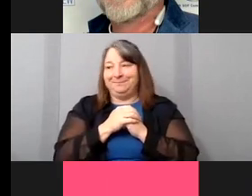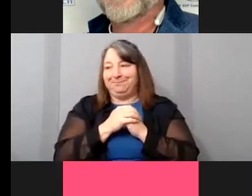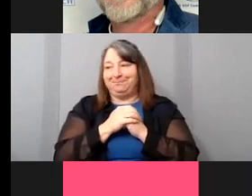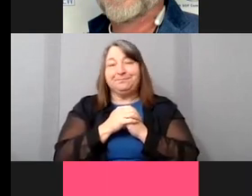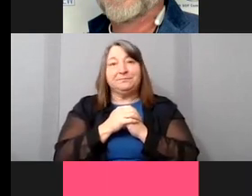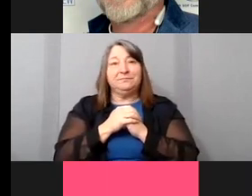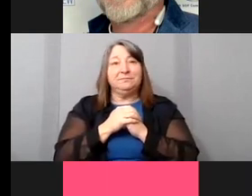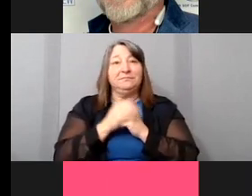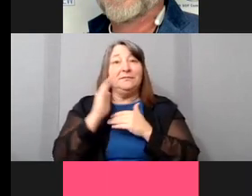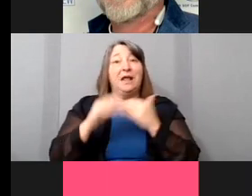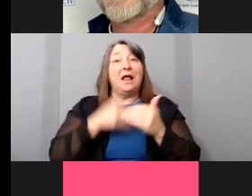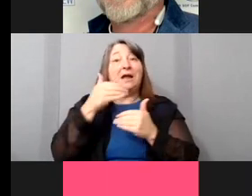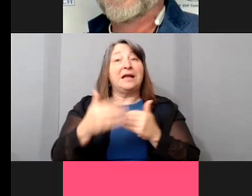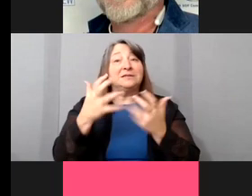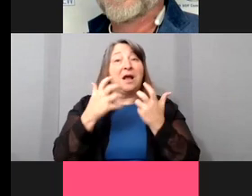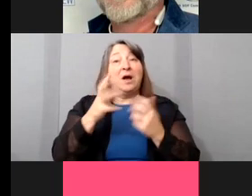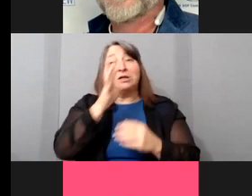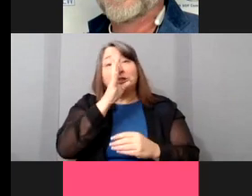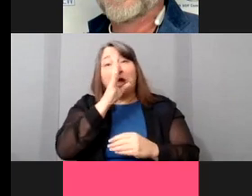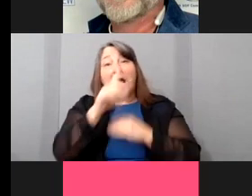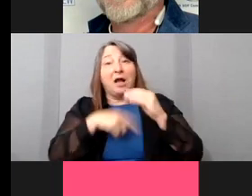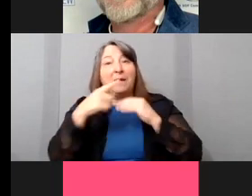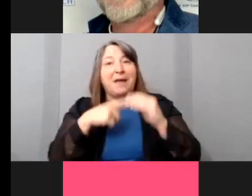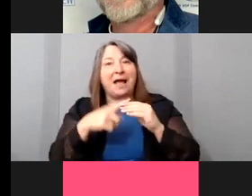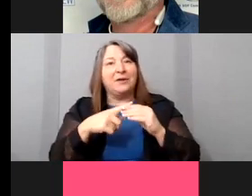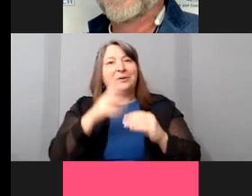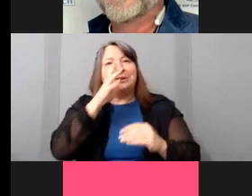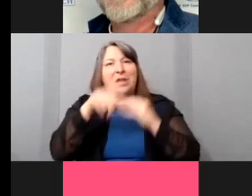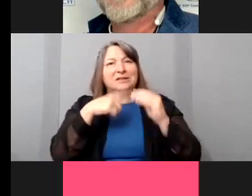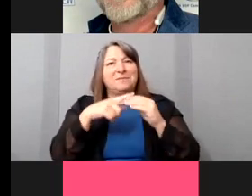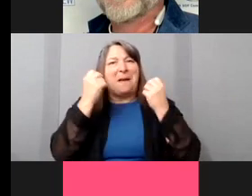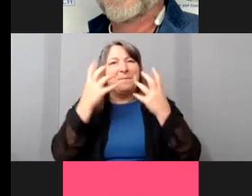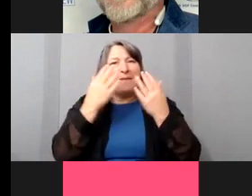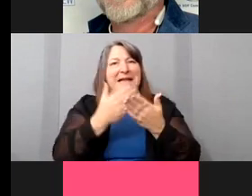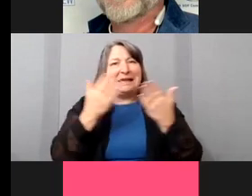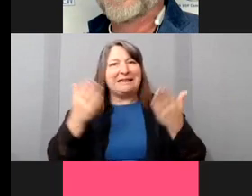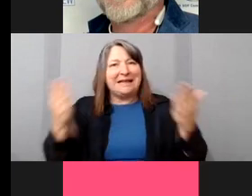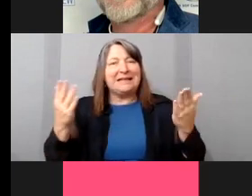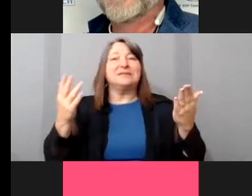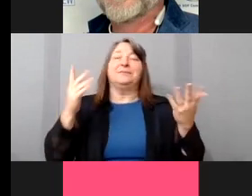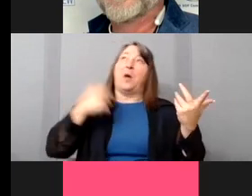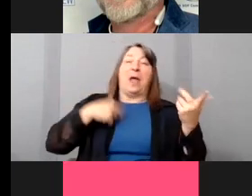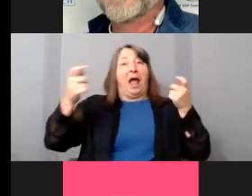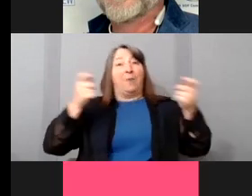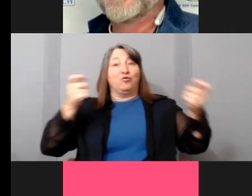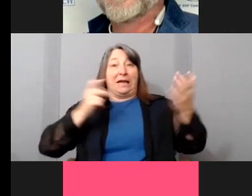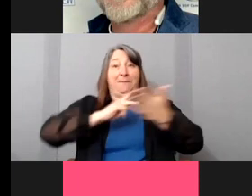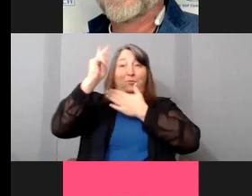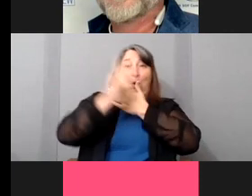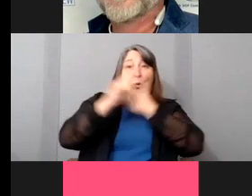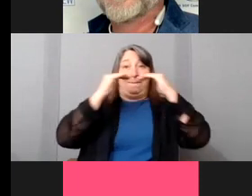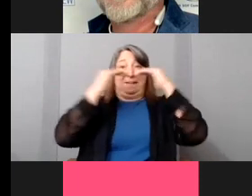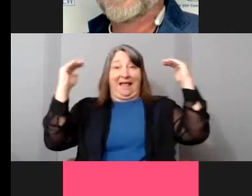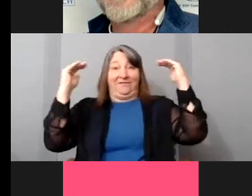So now I want to talk a little bit down kind of, we talked about a lot of things at the I'm running a program level. Now I want to go down